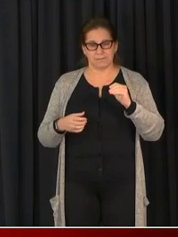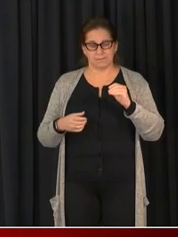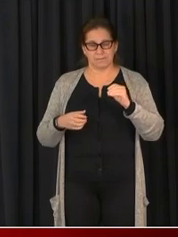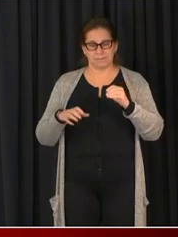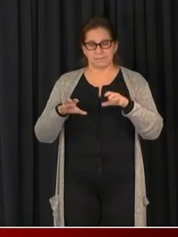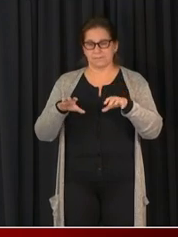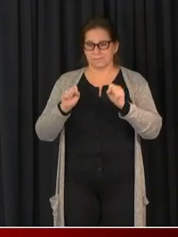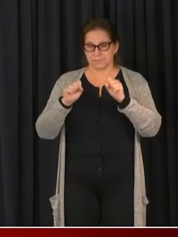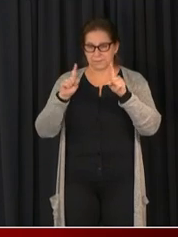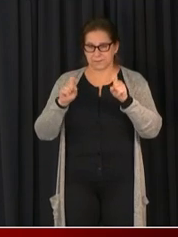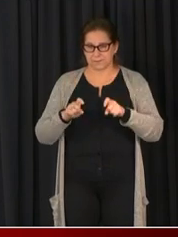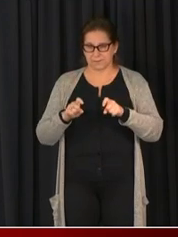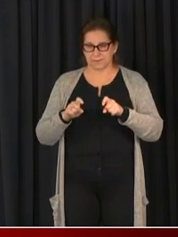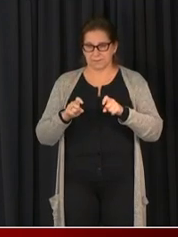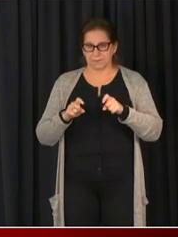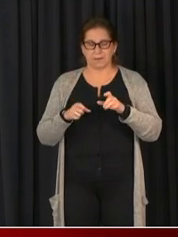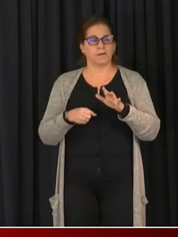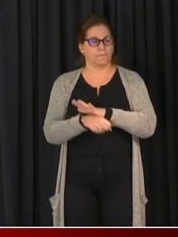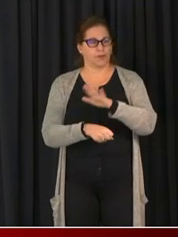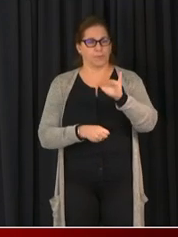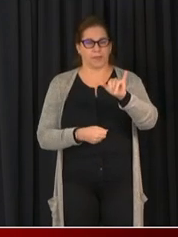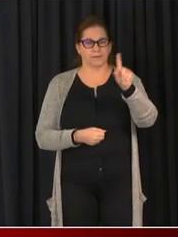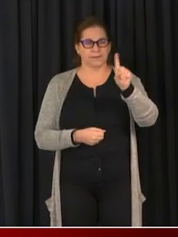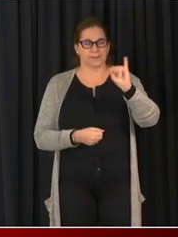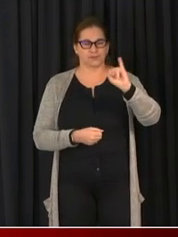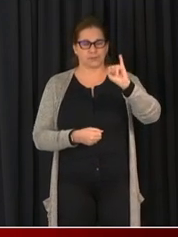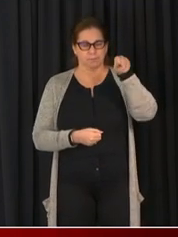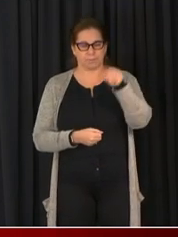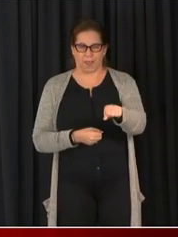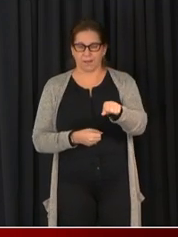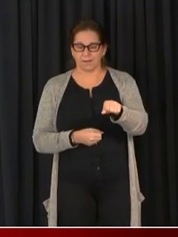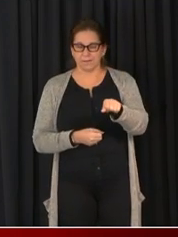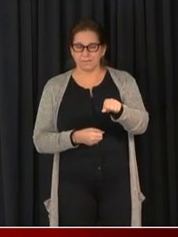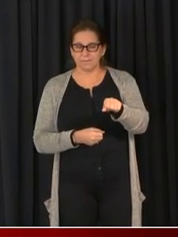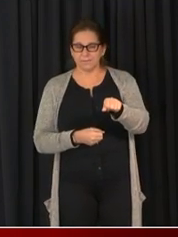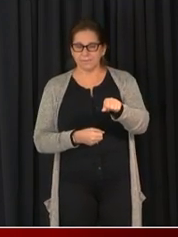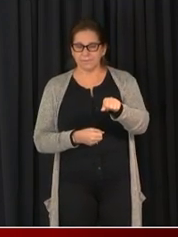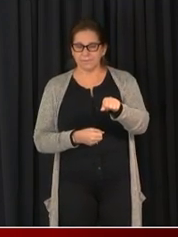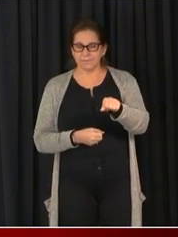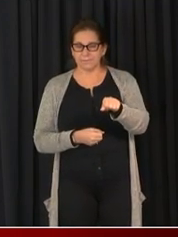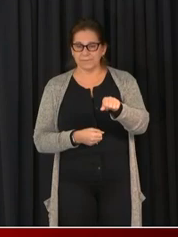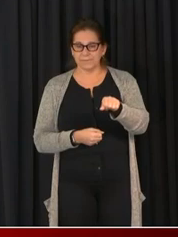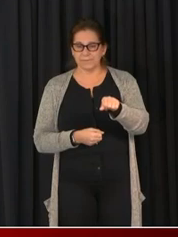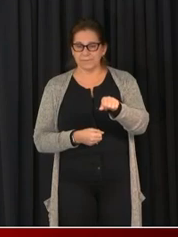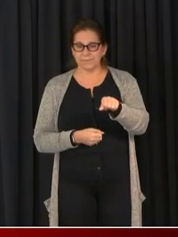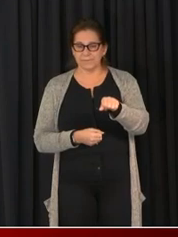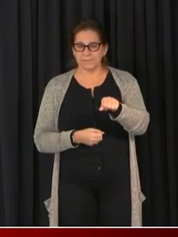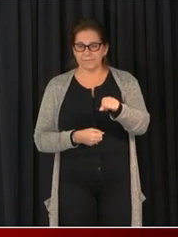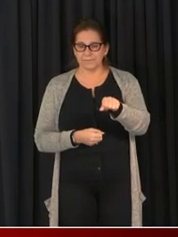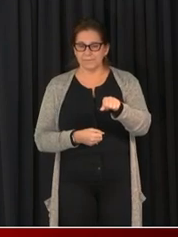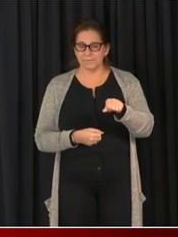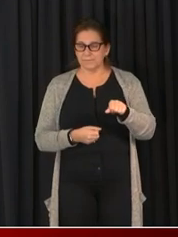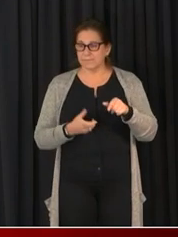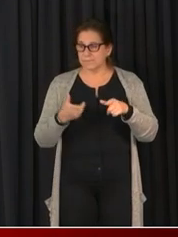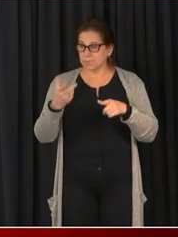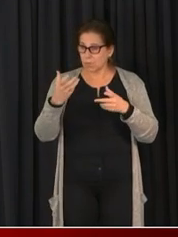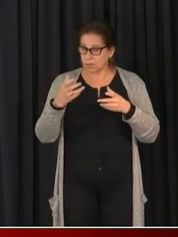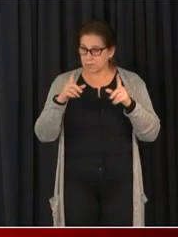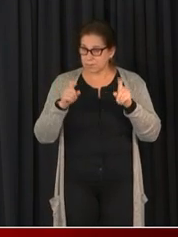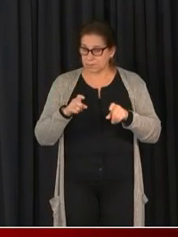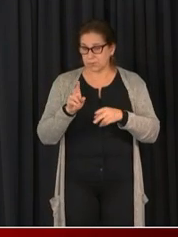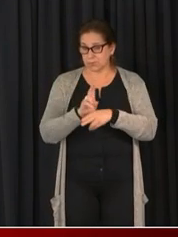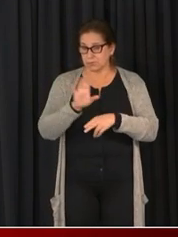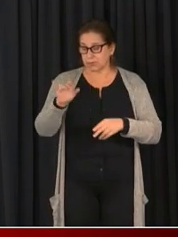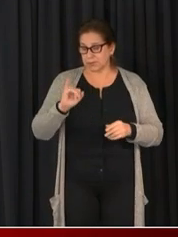testing and treatment services covered by their insurance provider. So you can pay for the test, use your insurance, and there